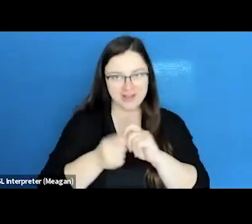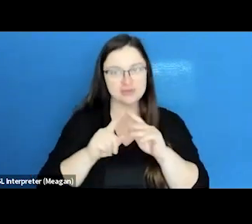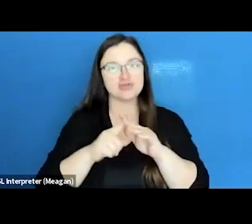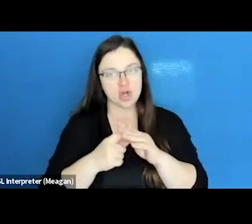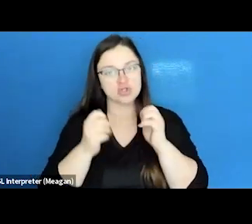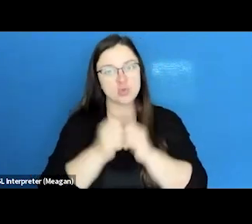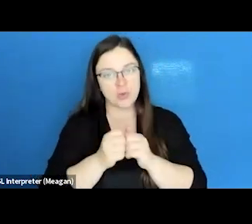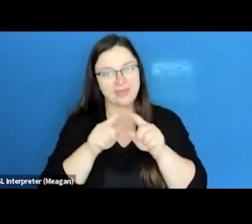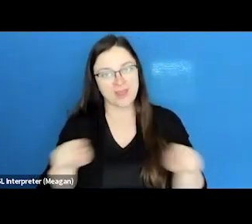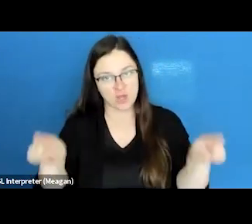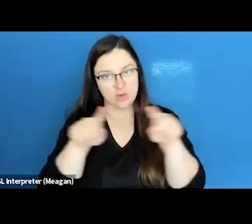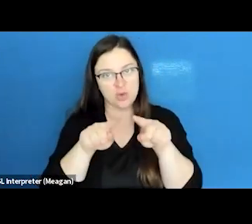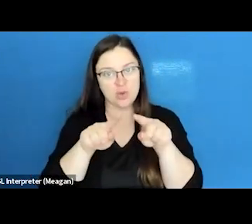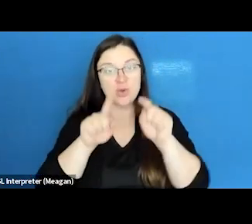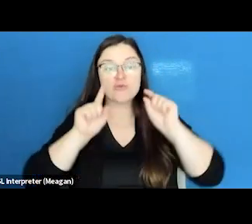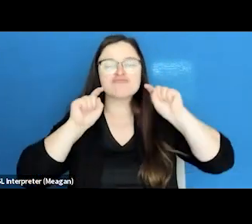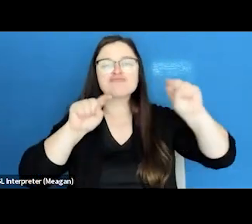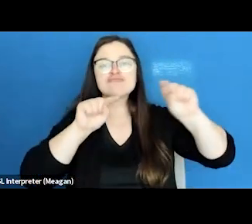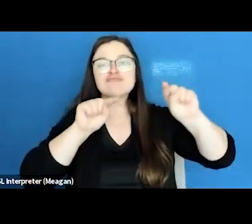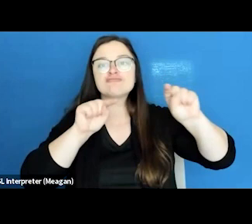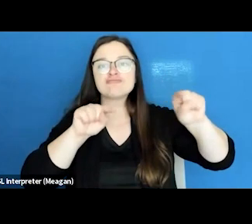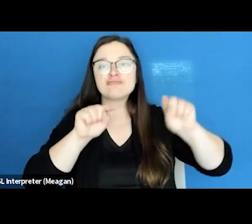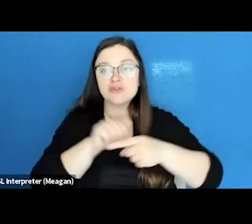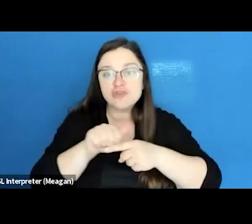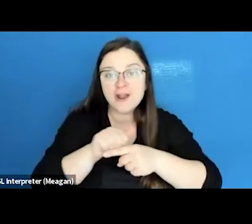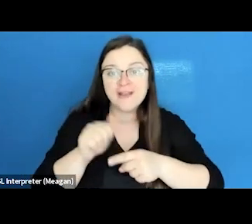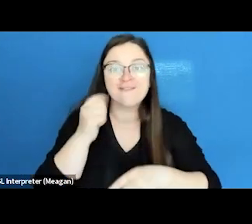Attend as much training as you can on best practices,